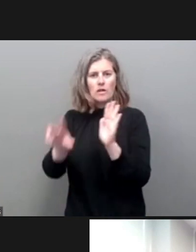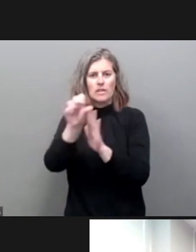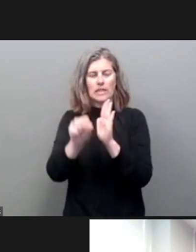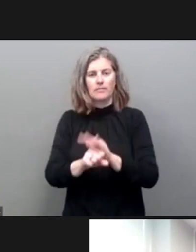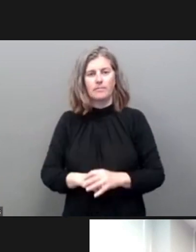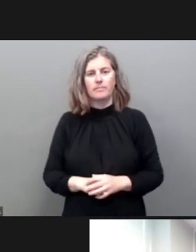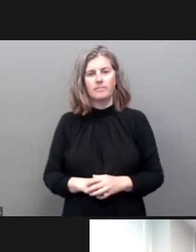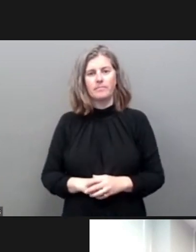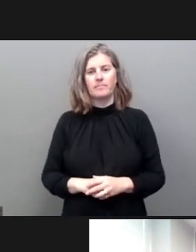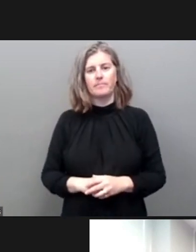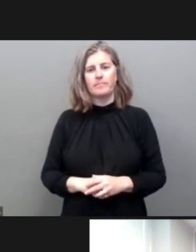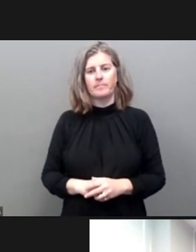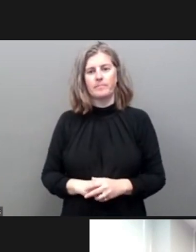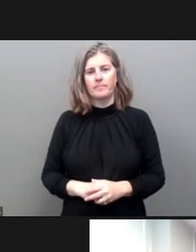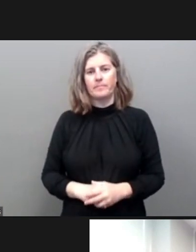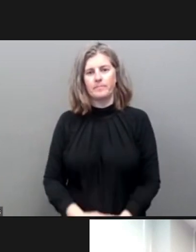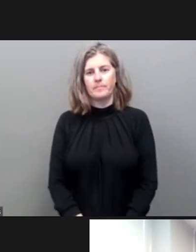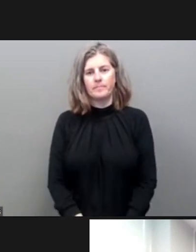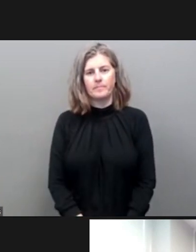Thanks.